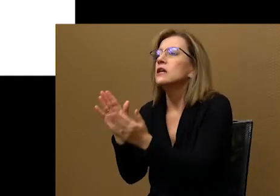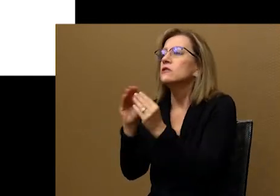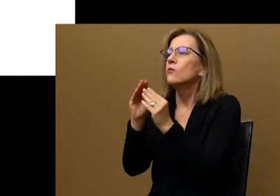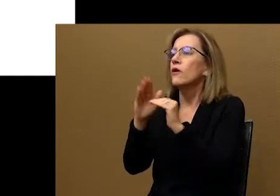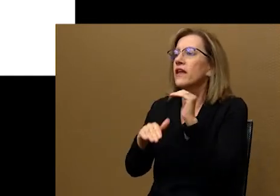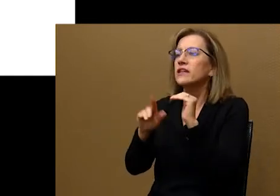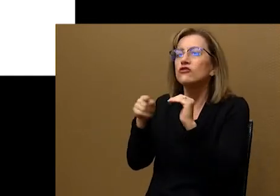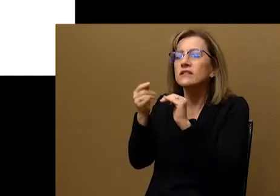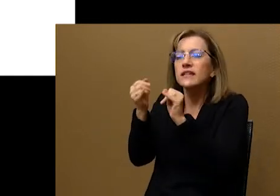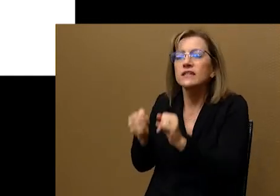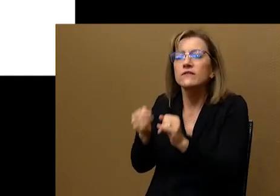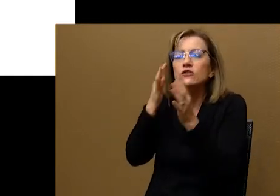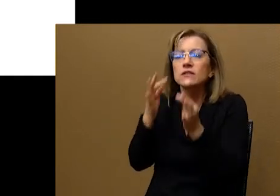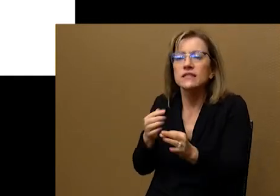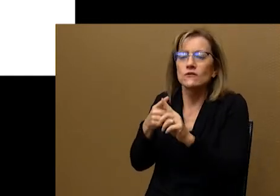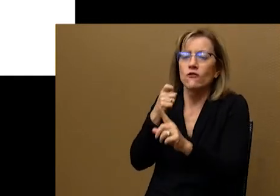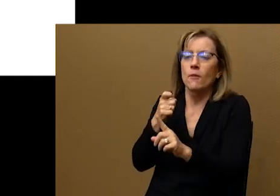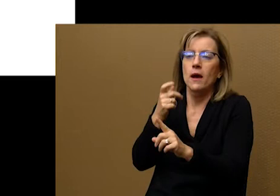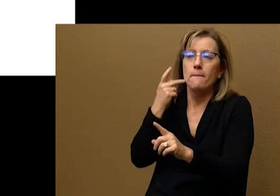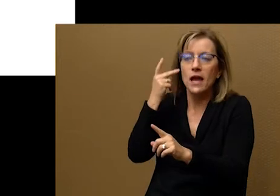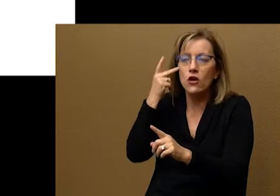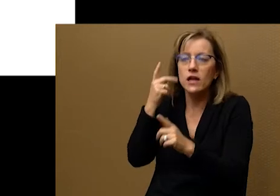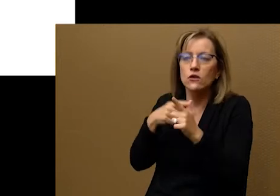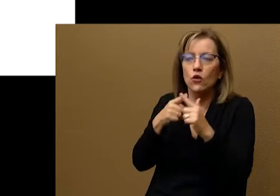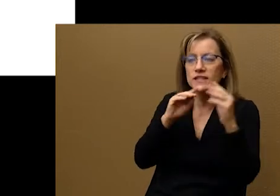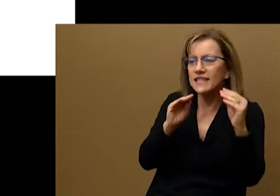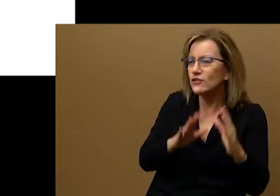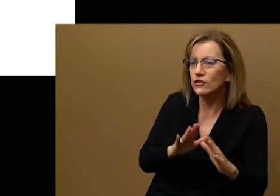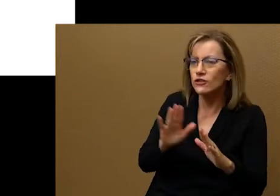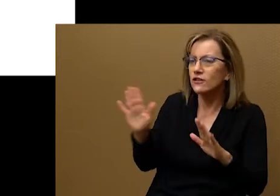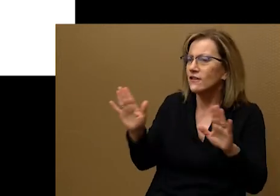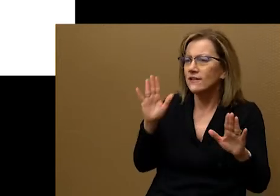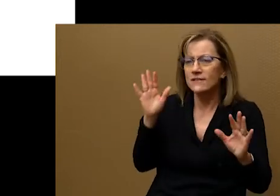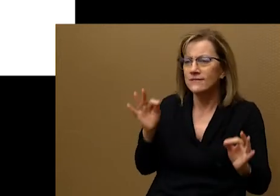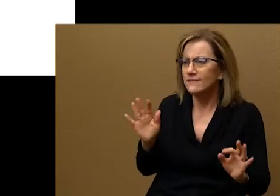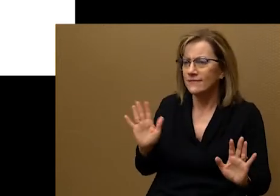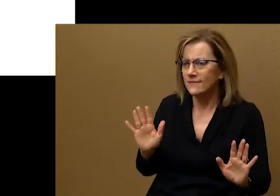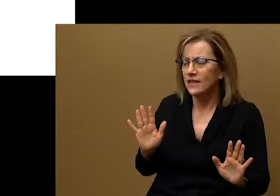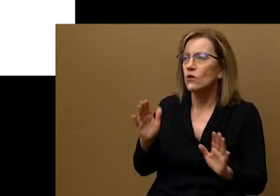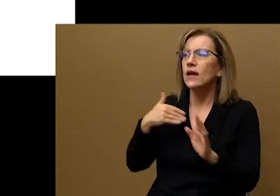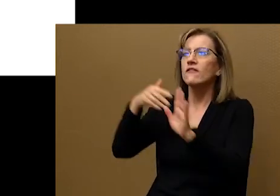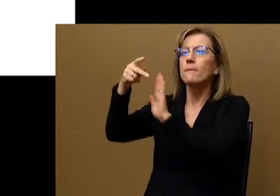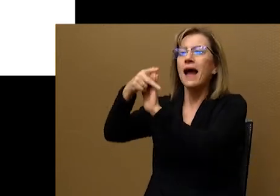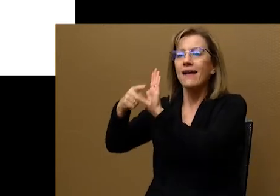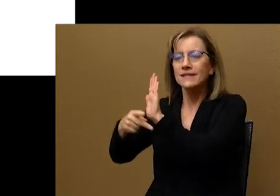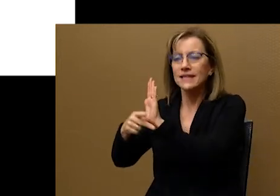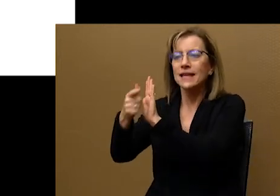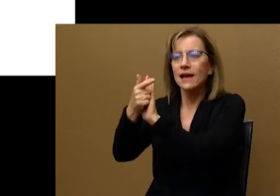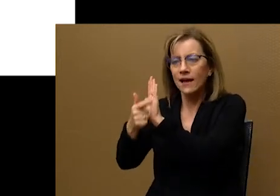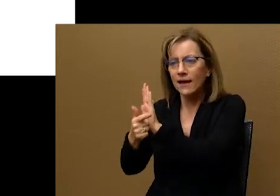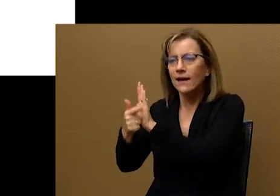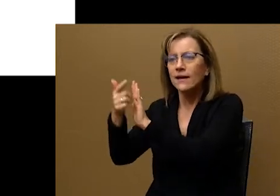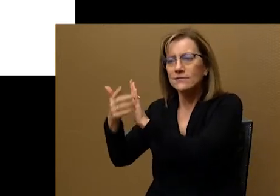just the individual decisions of a particular parent or teacher, because we have language policy.